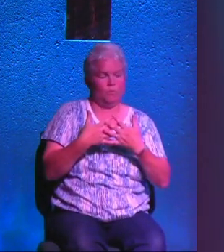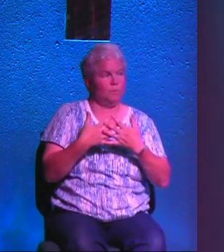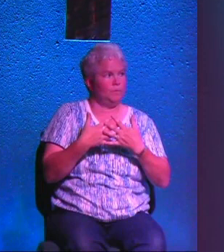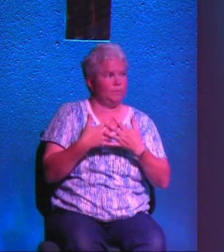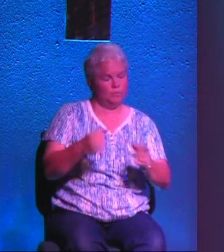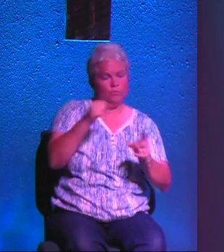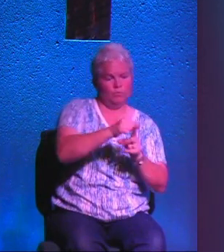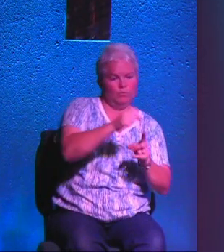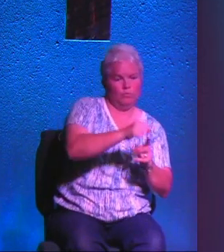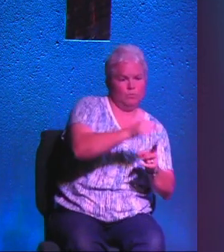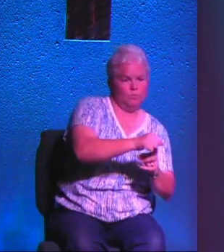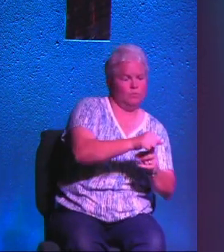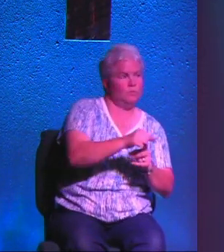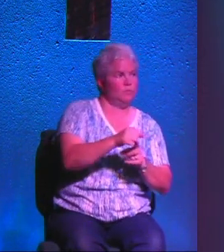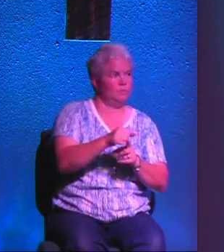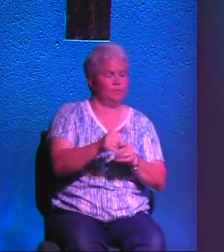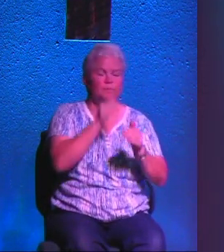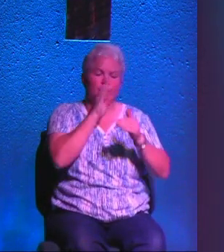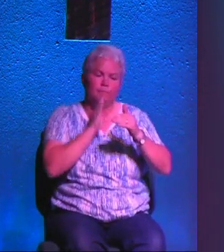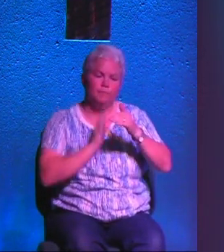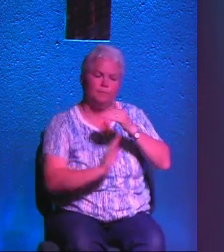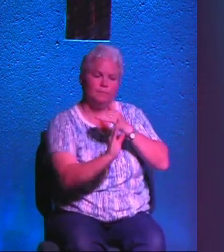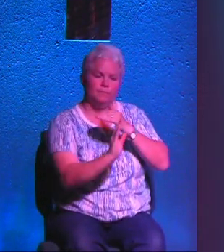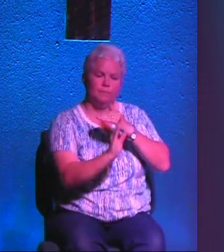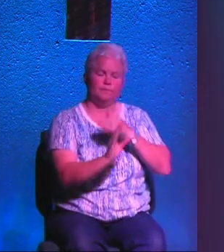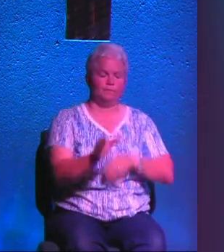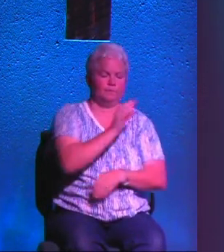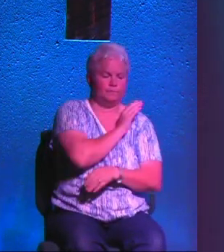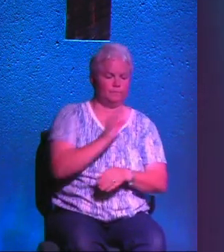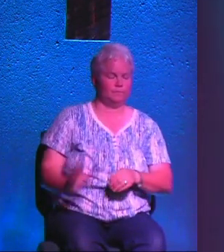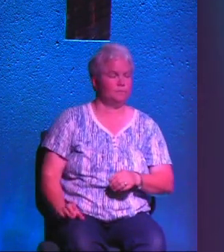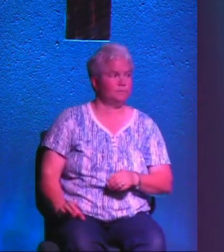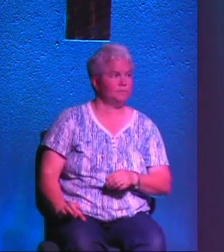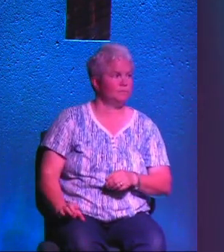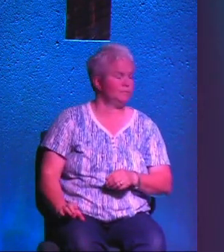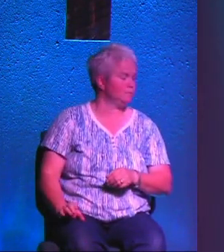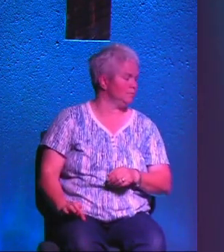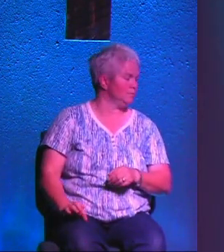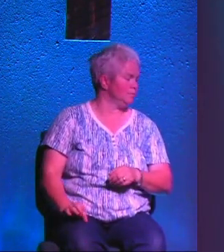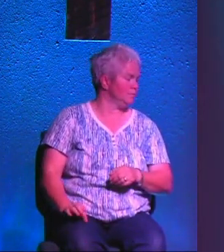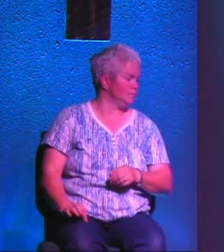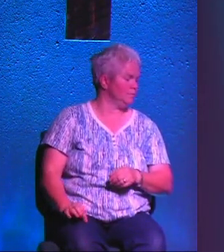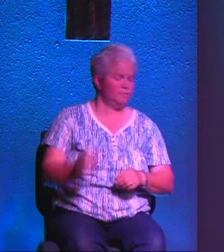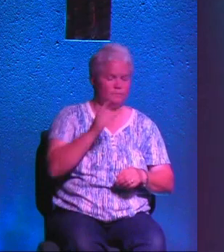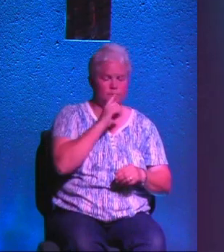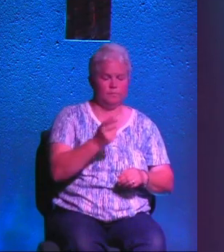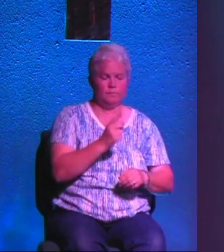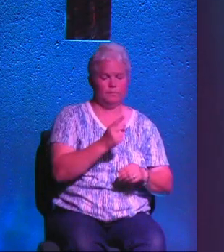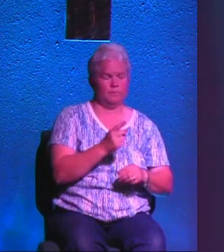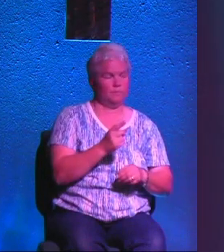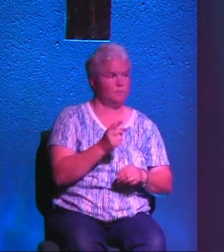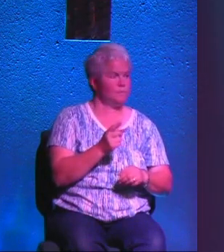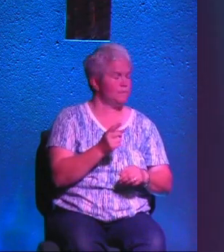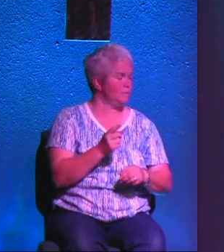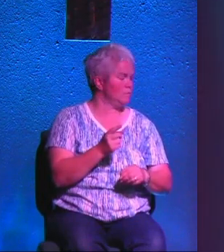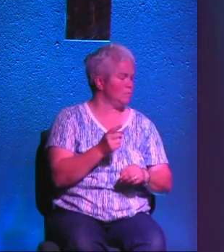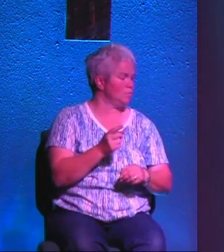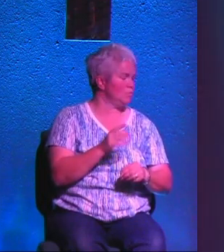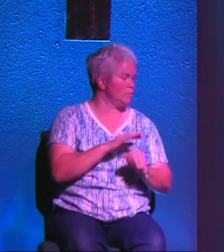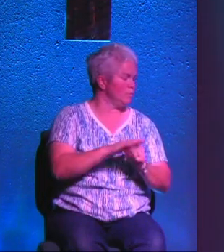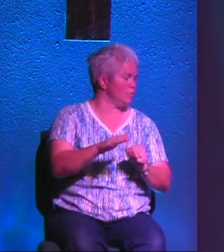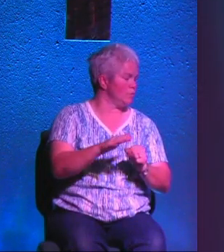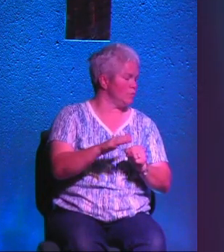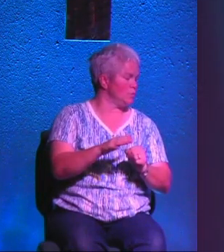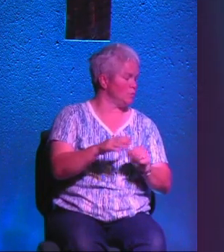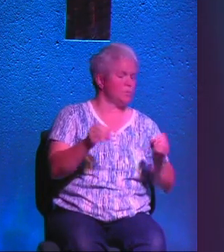captive. Punish it. Submit it to Christ. And then our obedience is